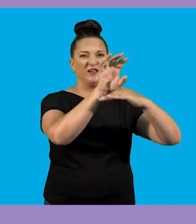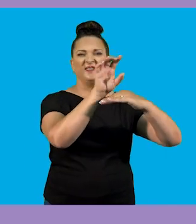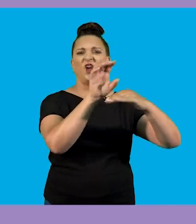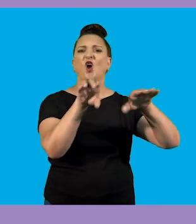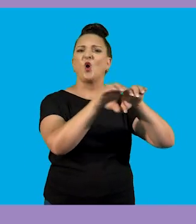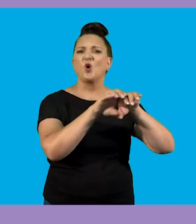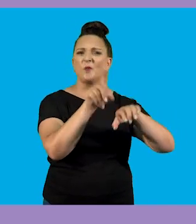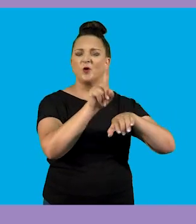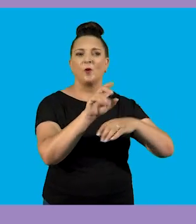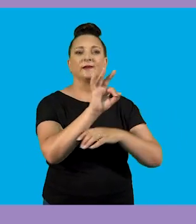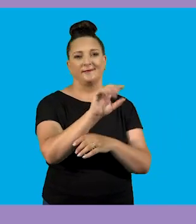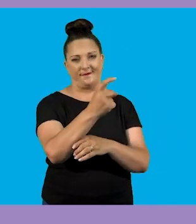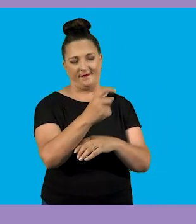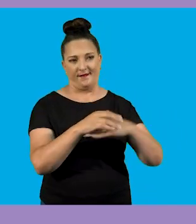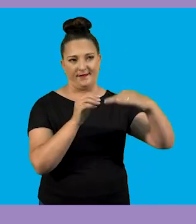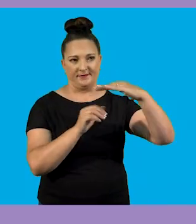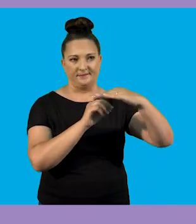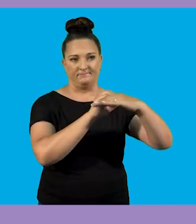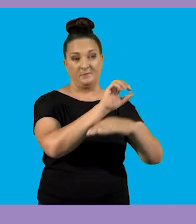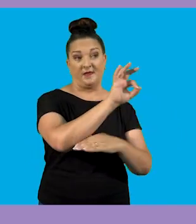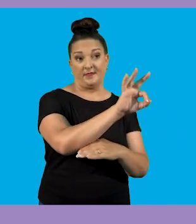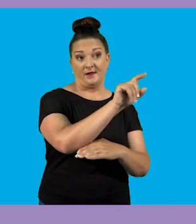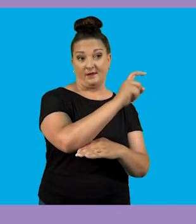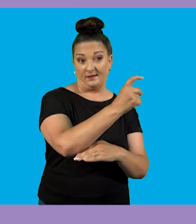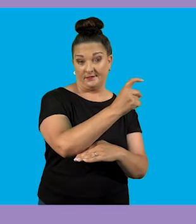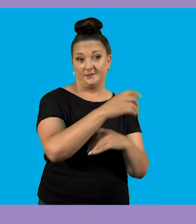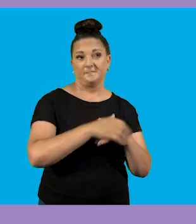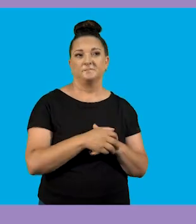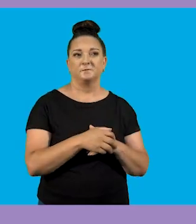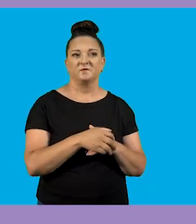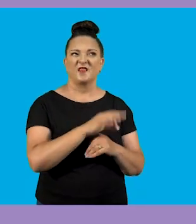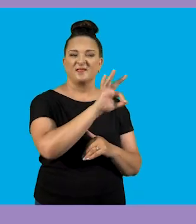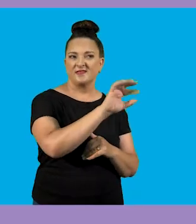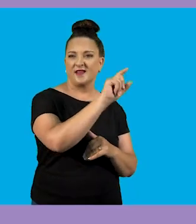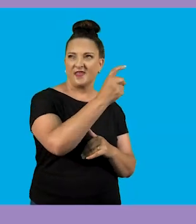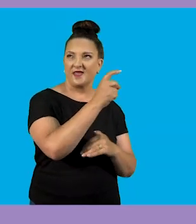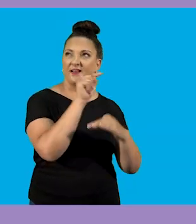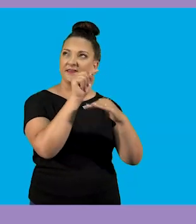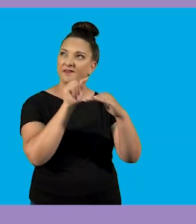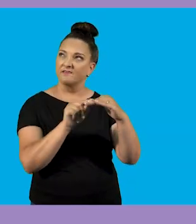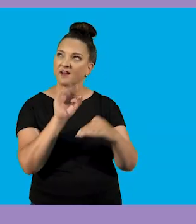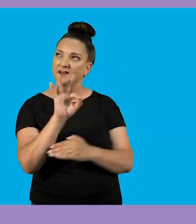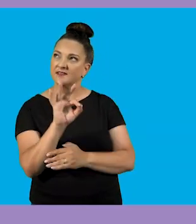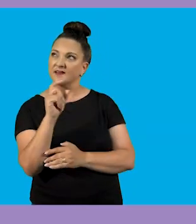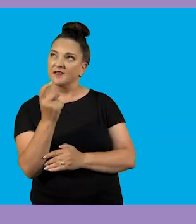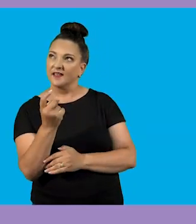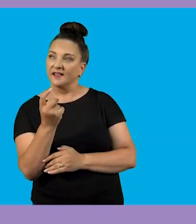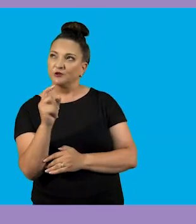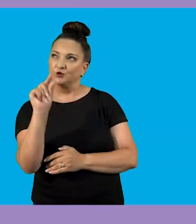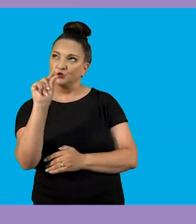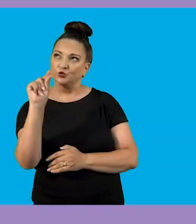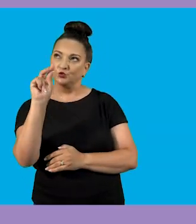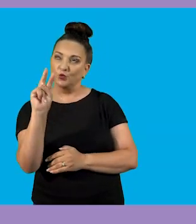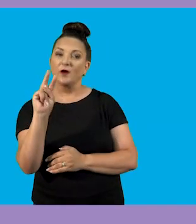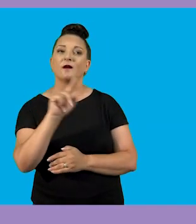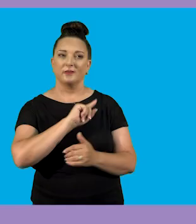is 3x. And then when we take out 3x there, we are going to say 3x squared divided by 3x. That is going to